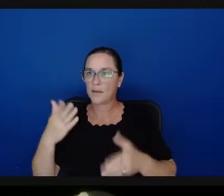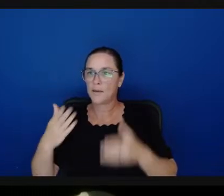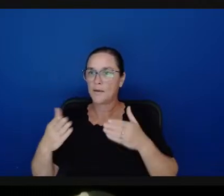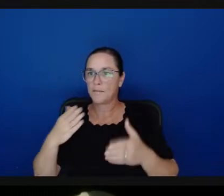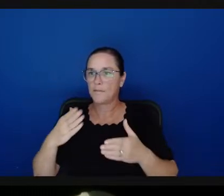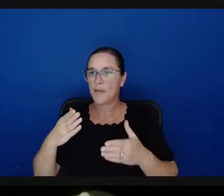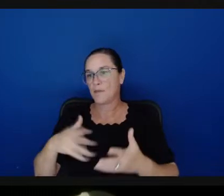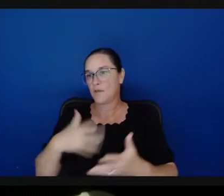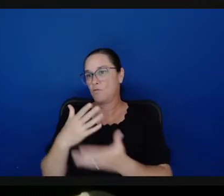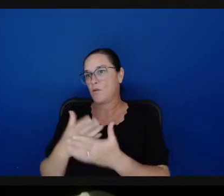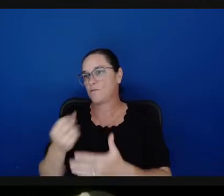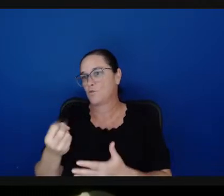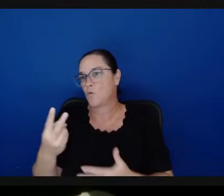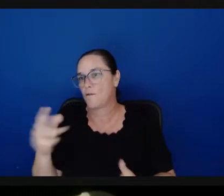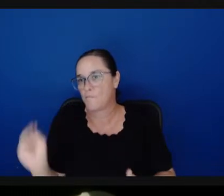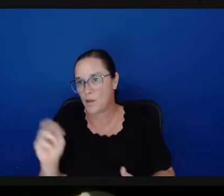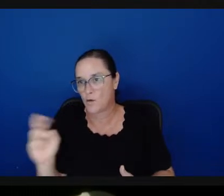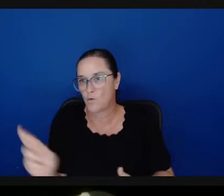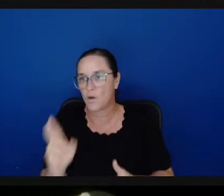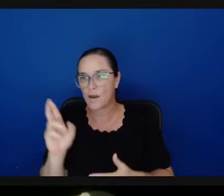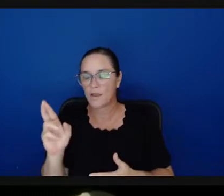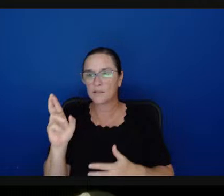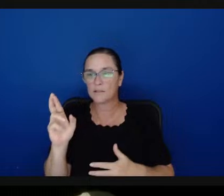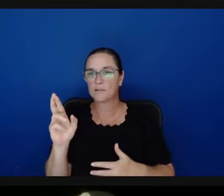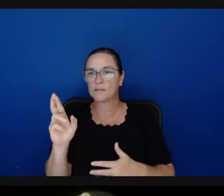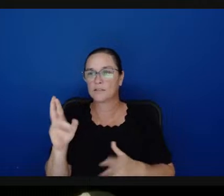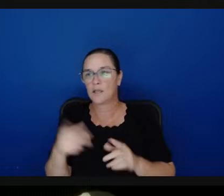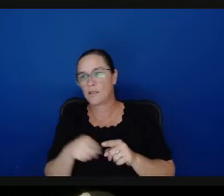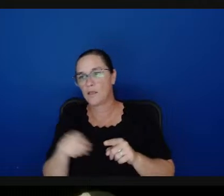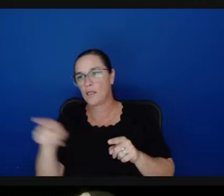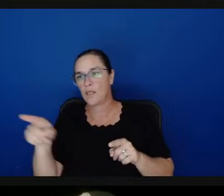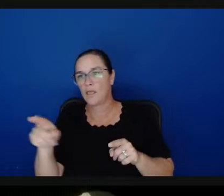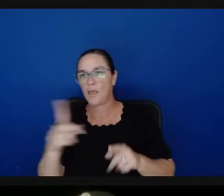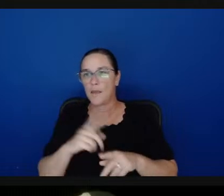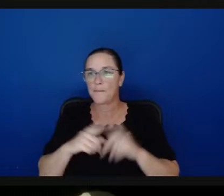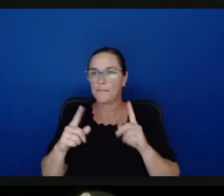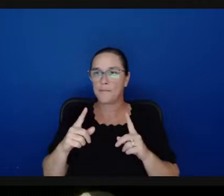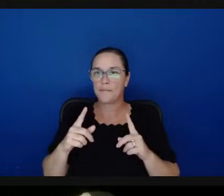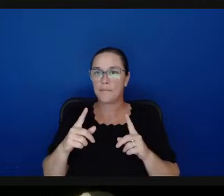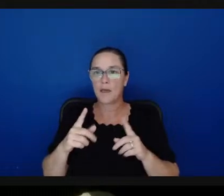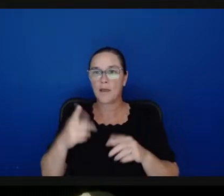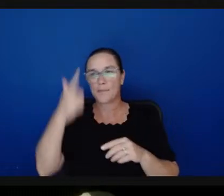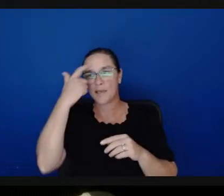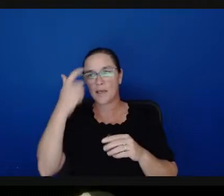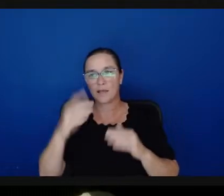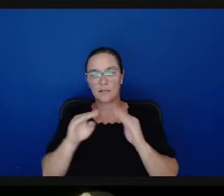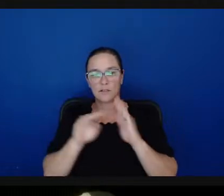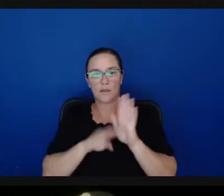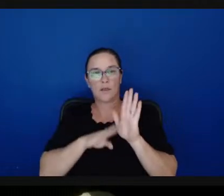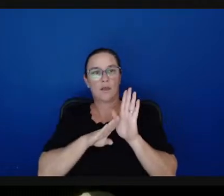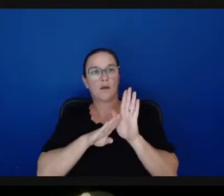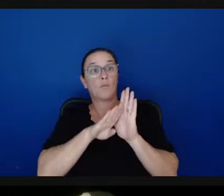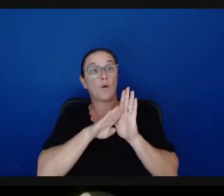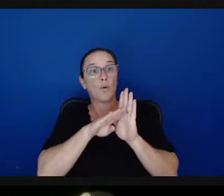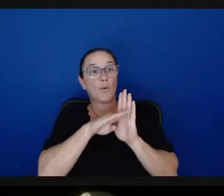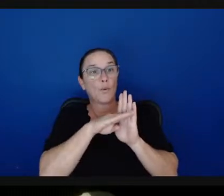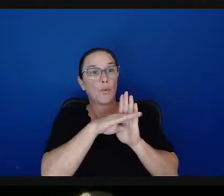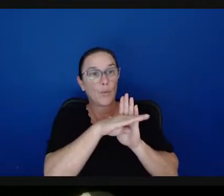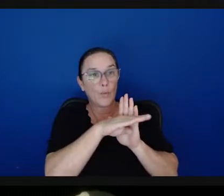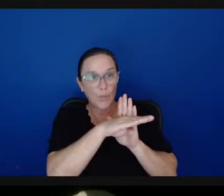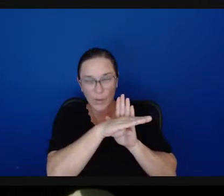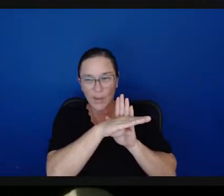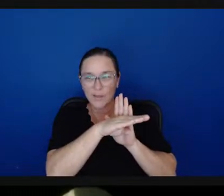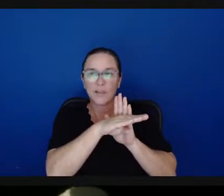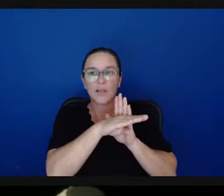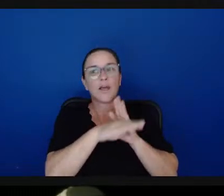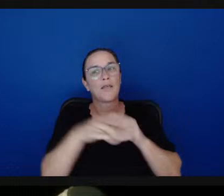microradians, and you can see it's off to the right here. But because it's inflating at a slower rate, that throws off the timing. So that's why we had